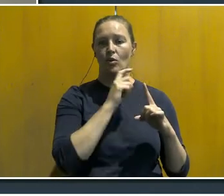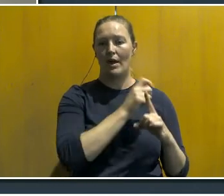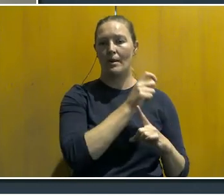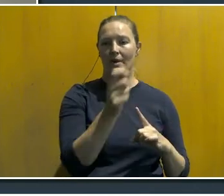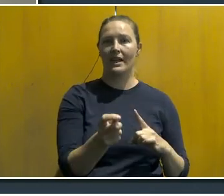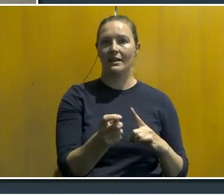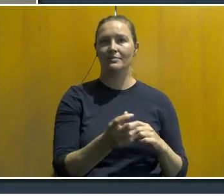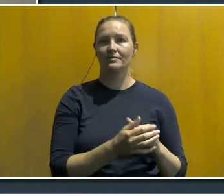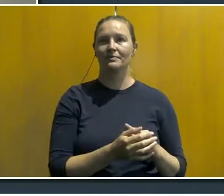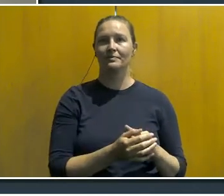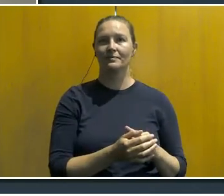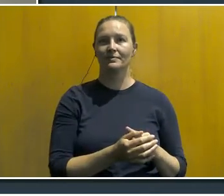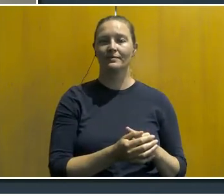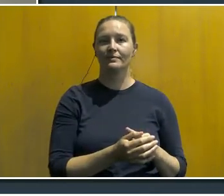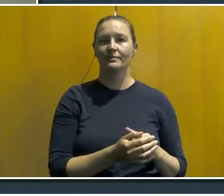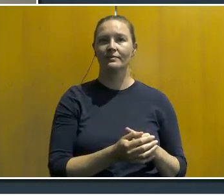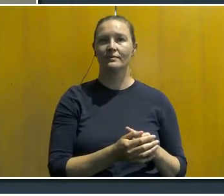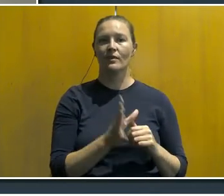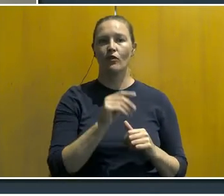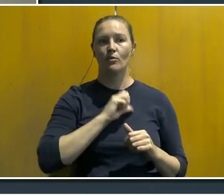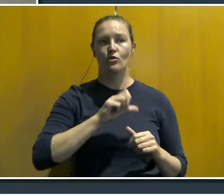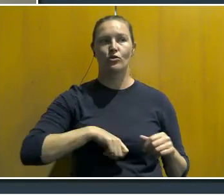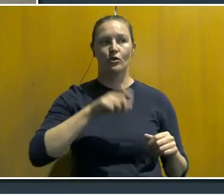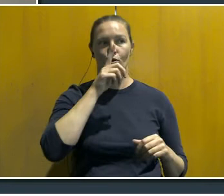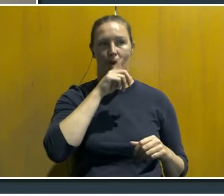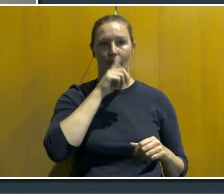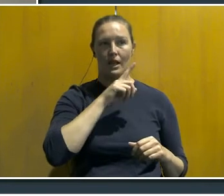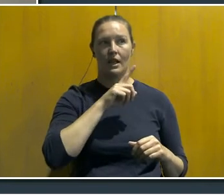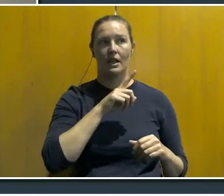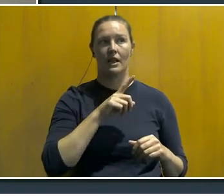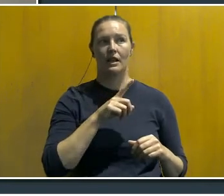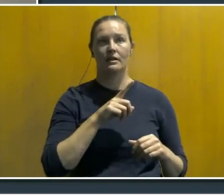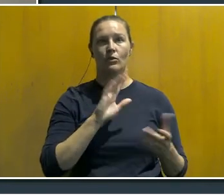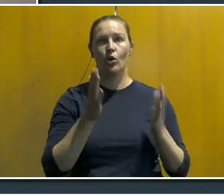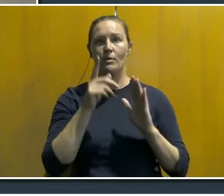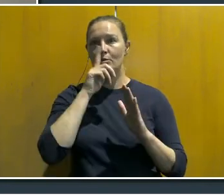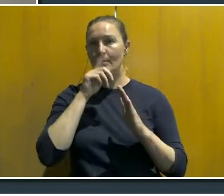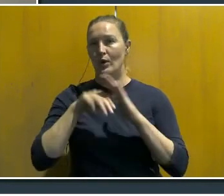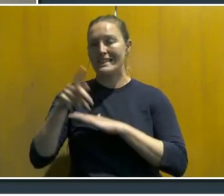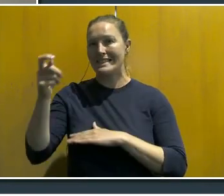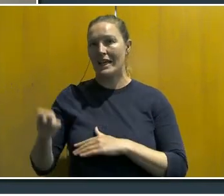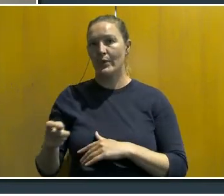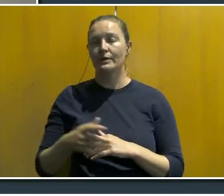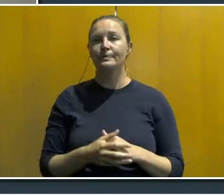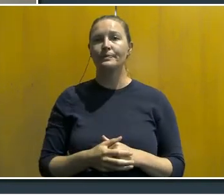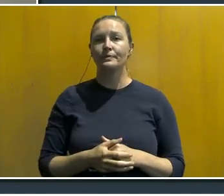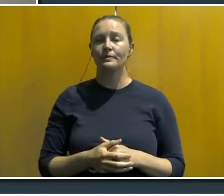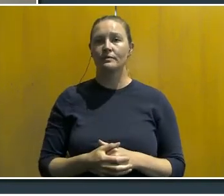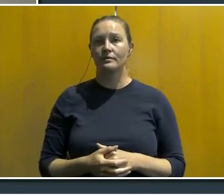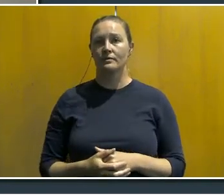paid by people rural rather than people in town. It's just